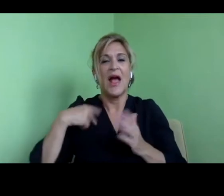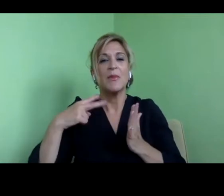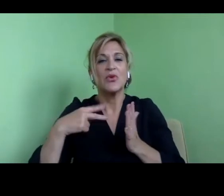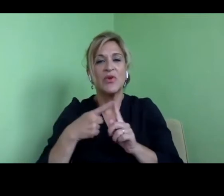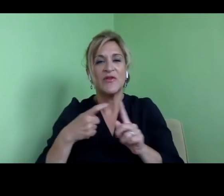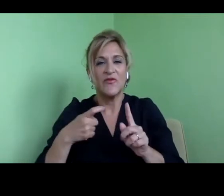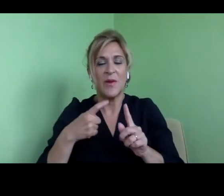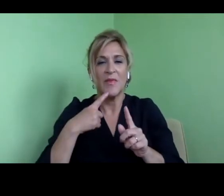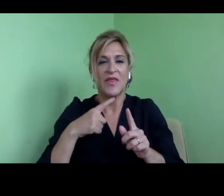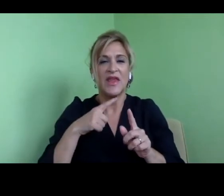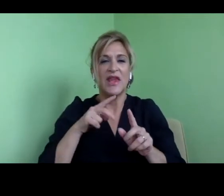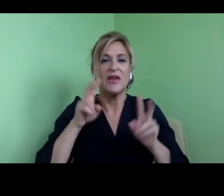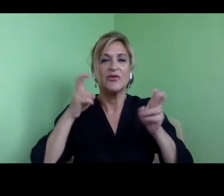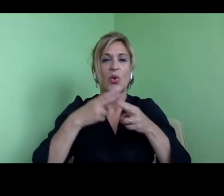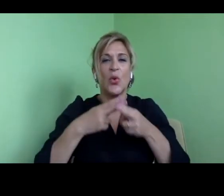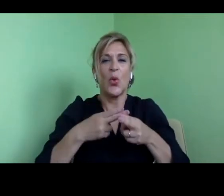Funeral Diva.